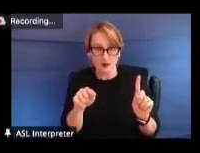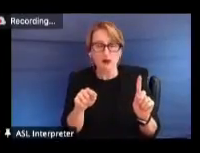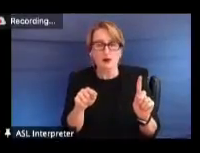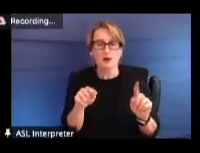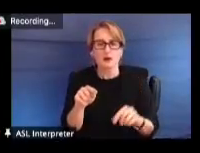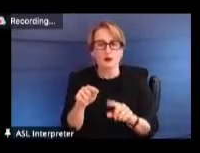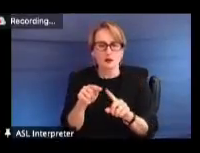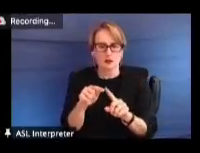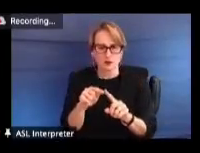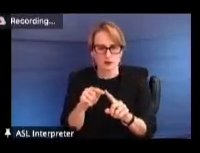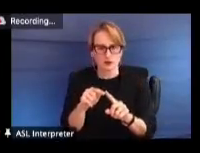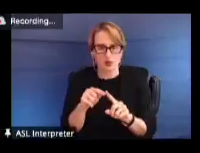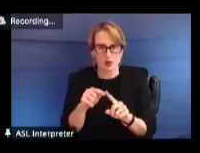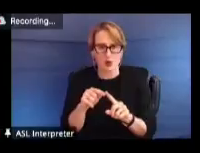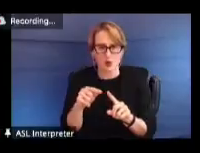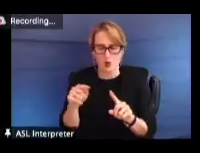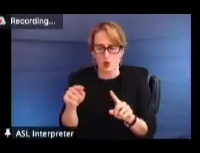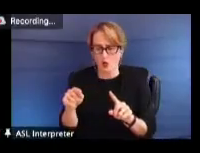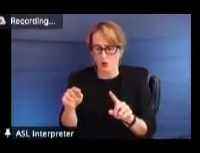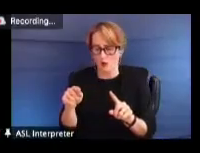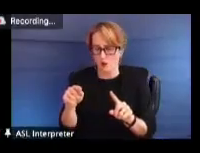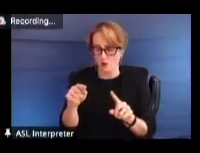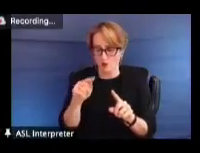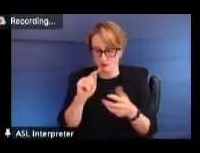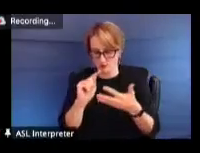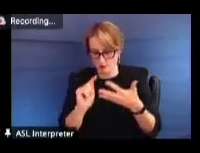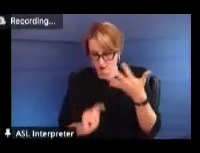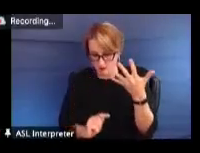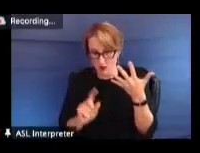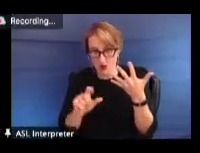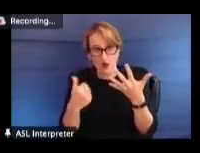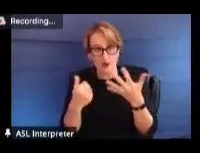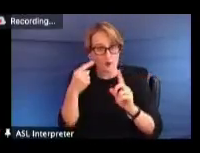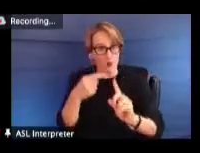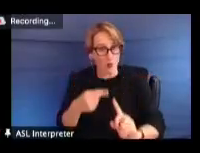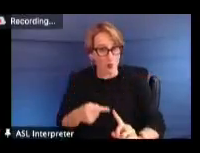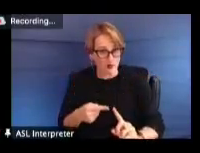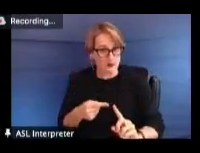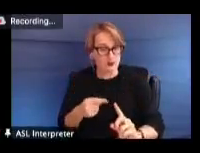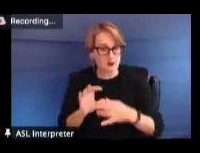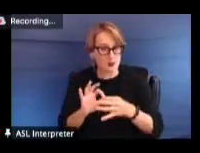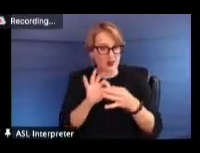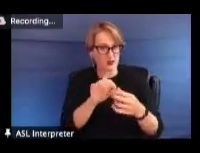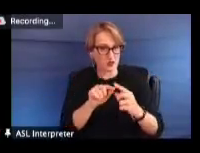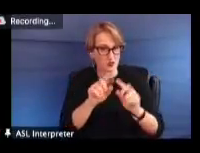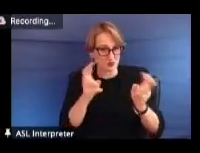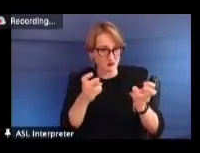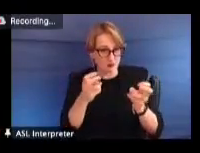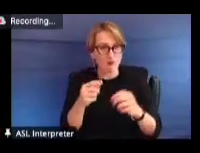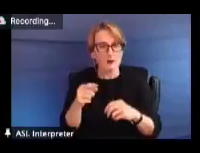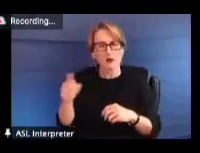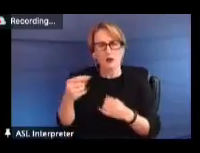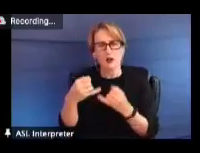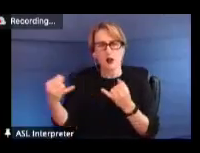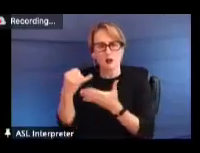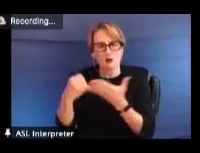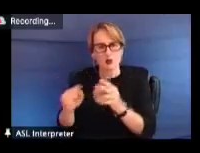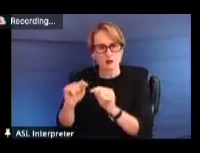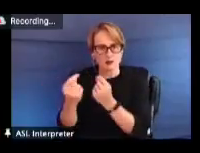and the line drawing team is going to herd those discussions. I guess